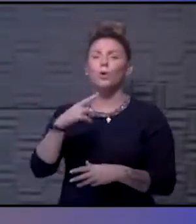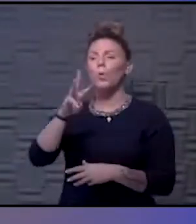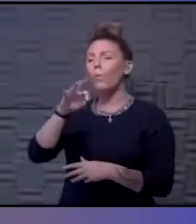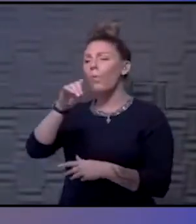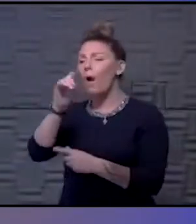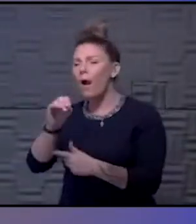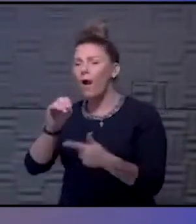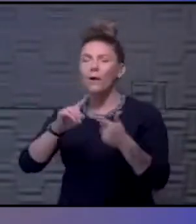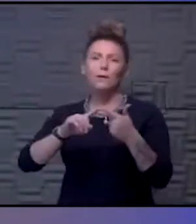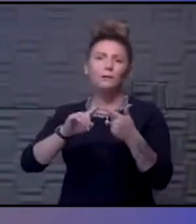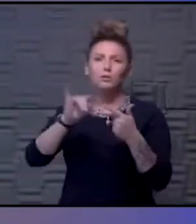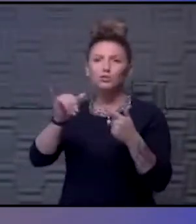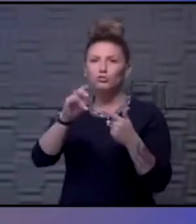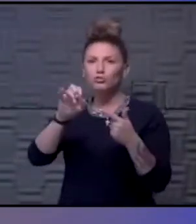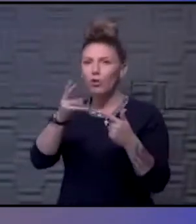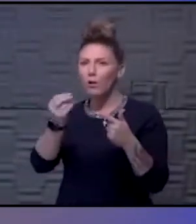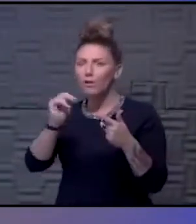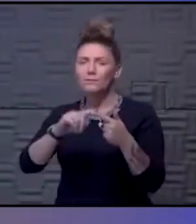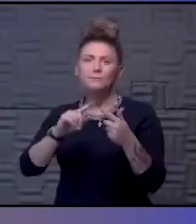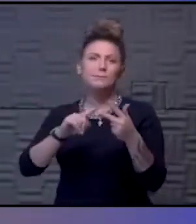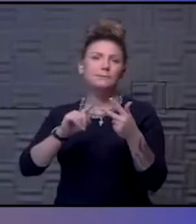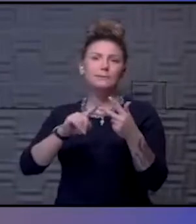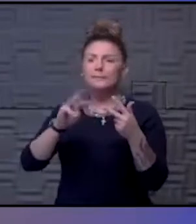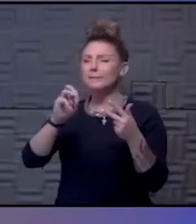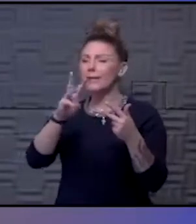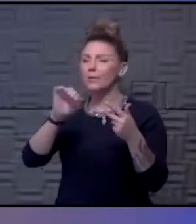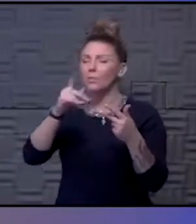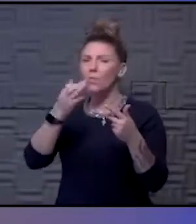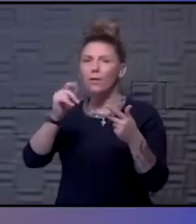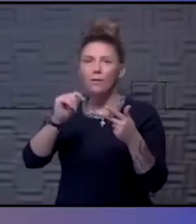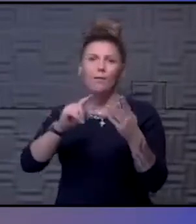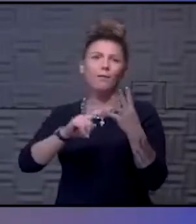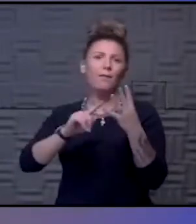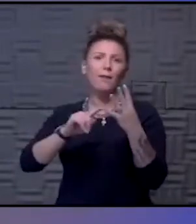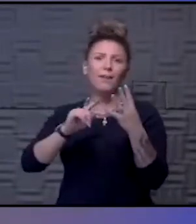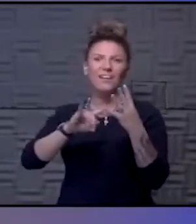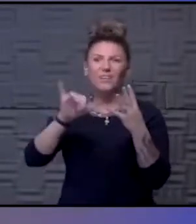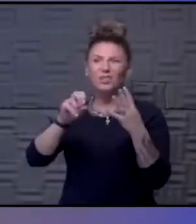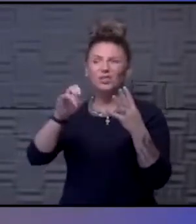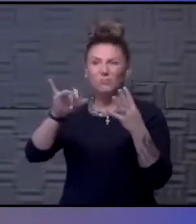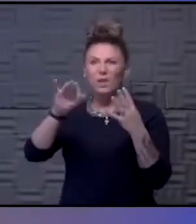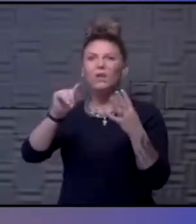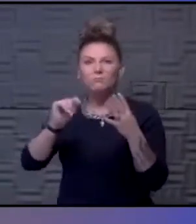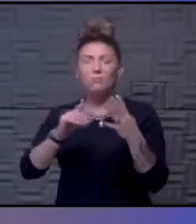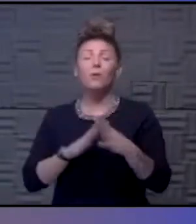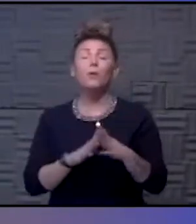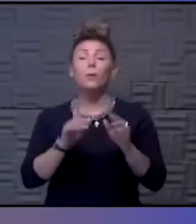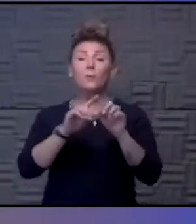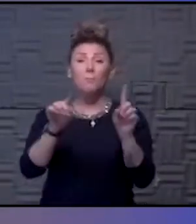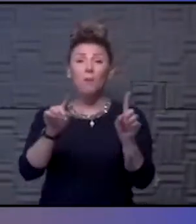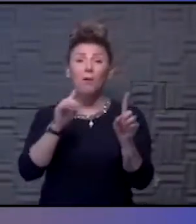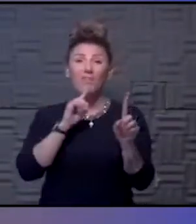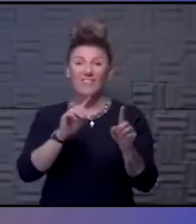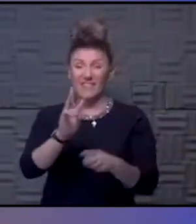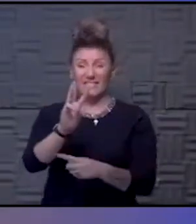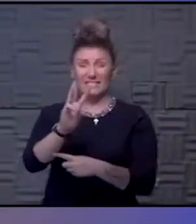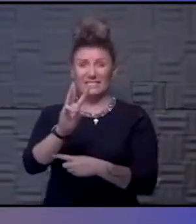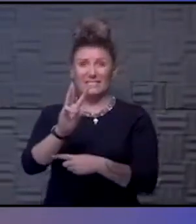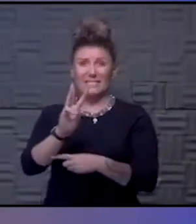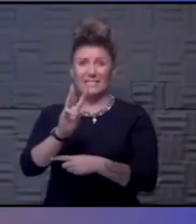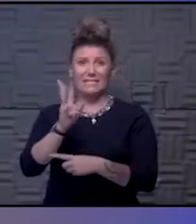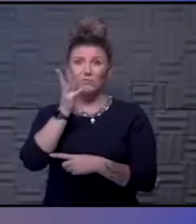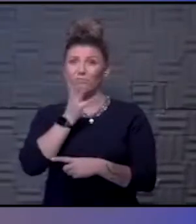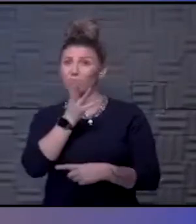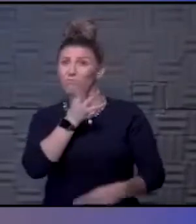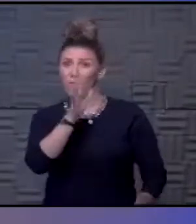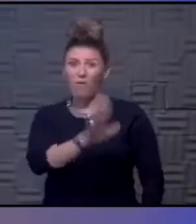Johnson, Sedgwick, and Douglas counties. And we've all heard about the epidemic in there. But particularly in the 6 rural, I think you'll be